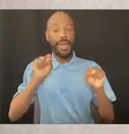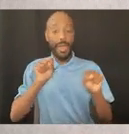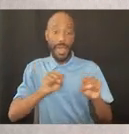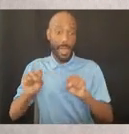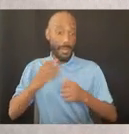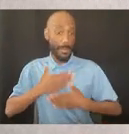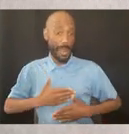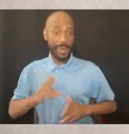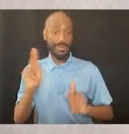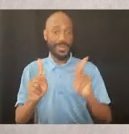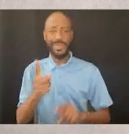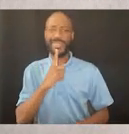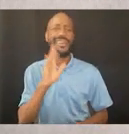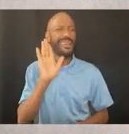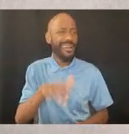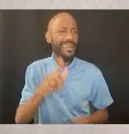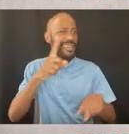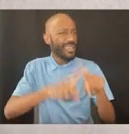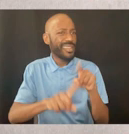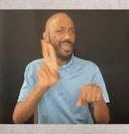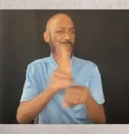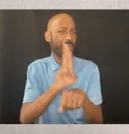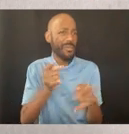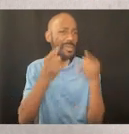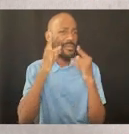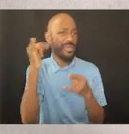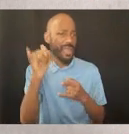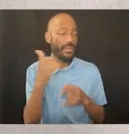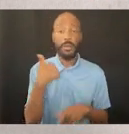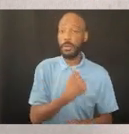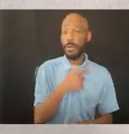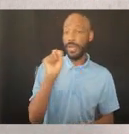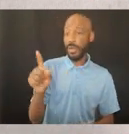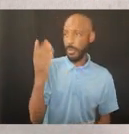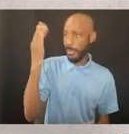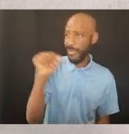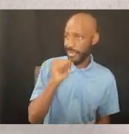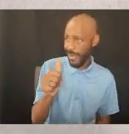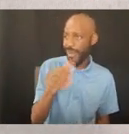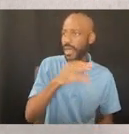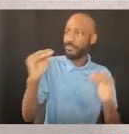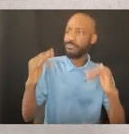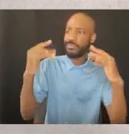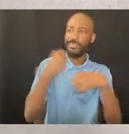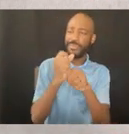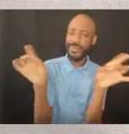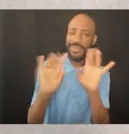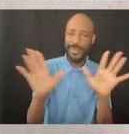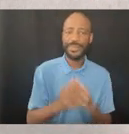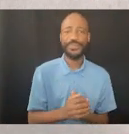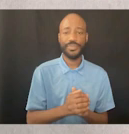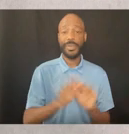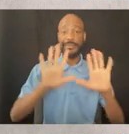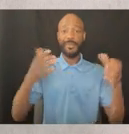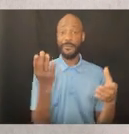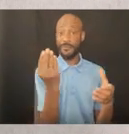forever. This gala asks, why not? And why not make them fabulous? 14